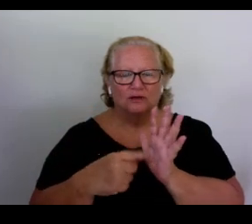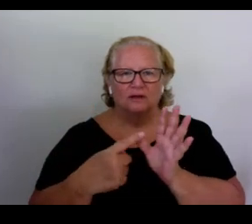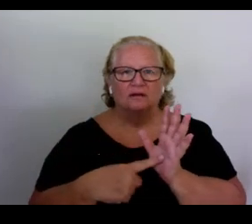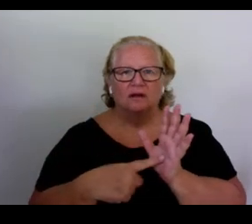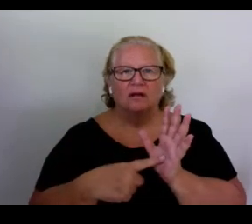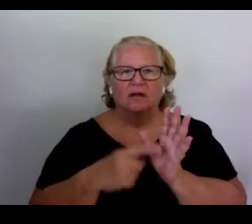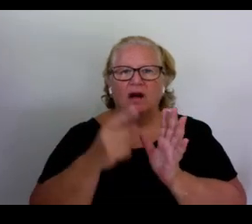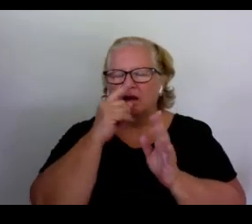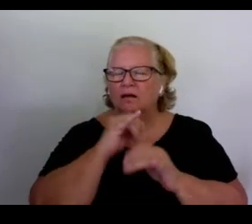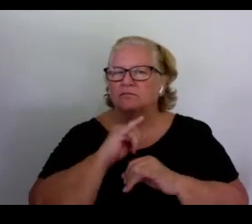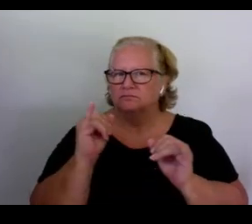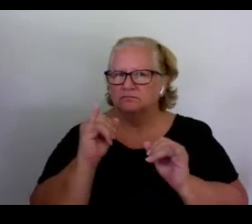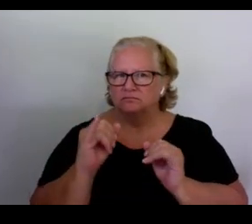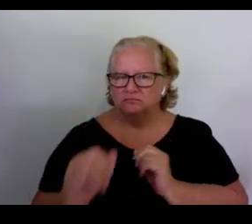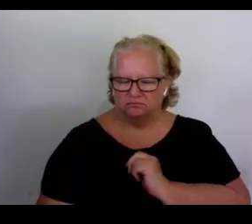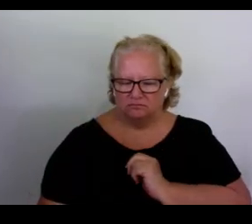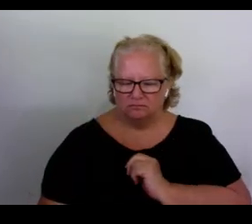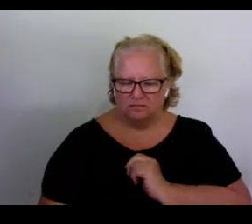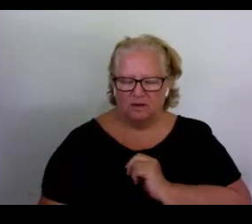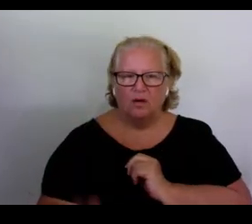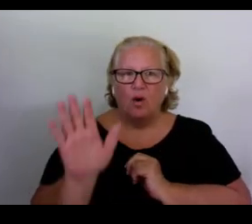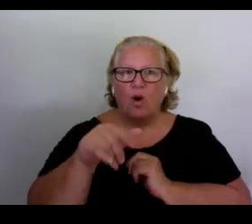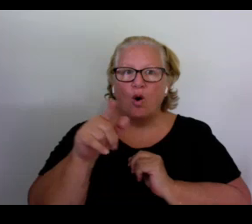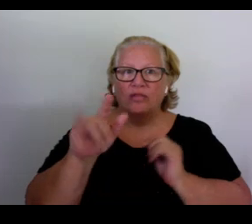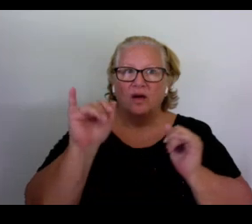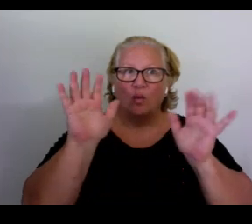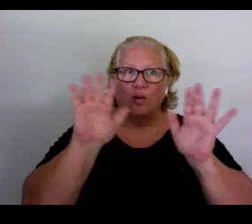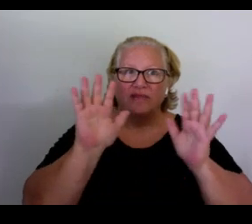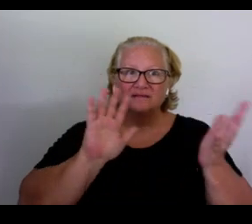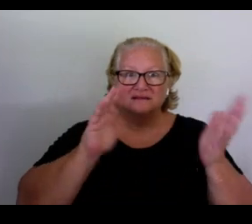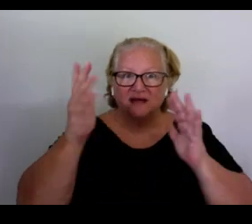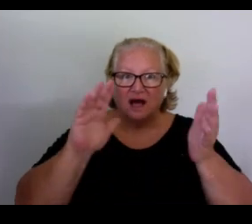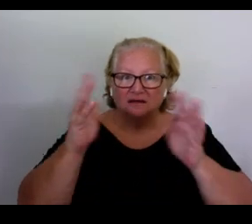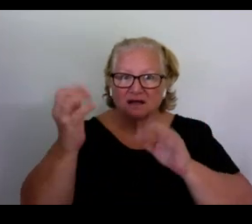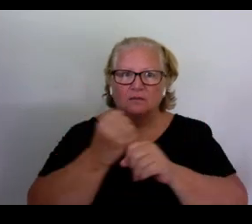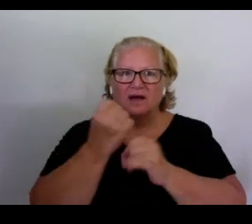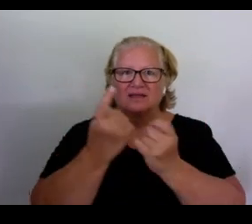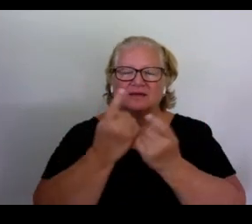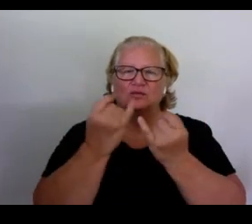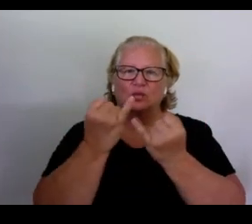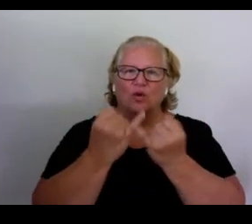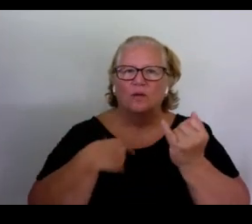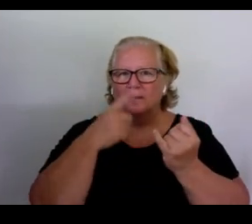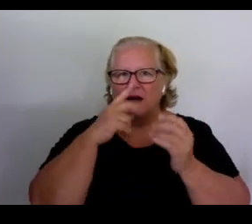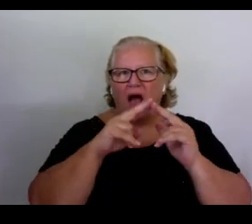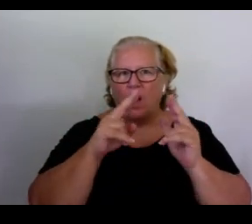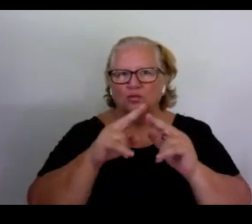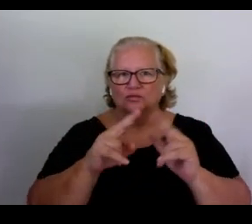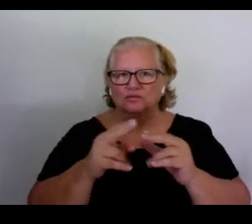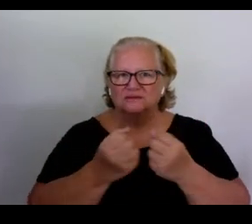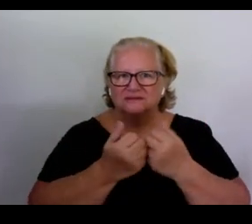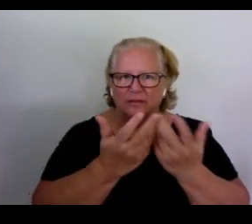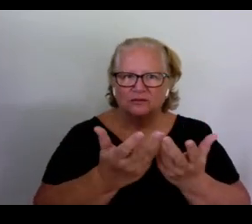lately. So. And all of the disasters make that worse because people whose houses have been damaged go into temporary accommodation paid for